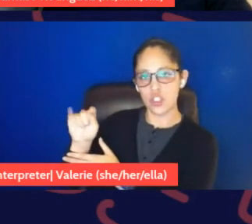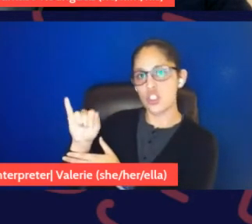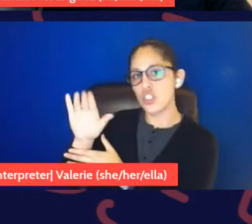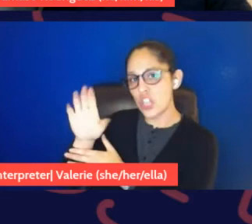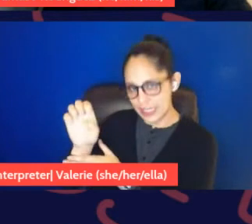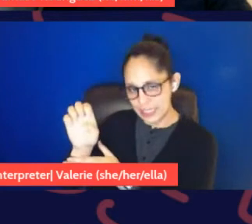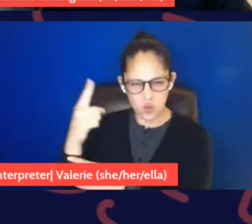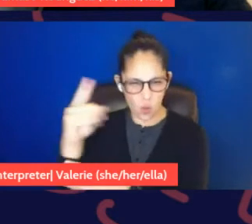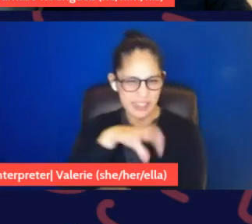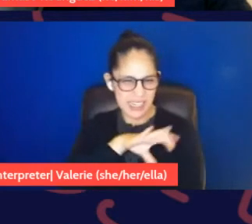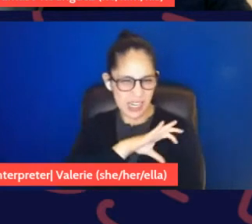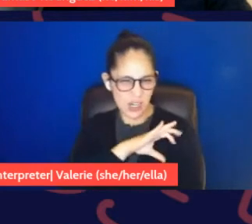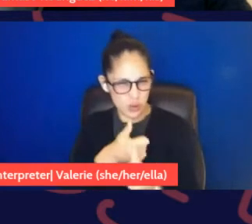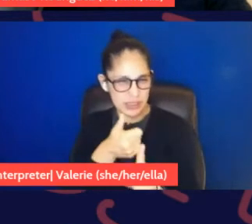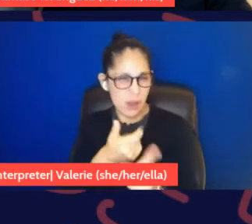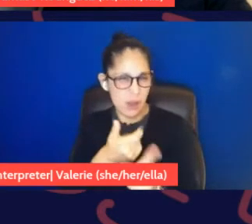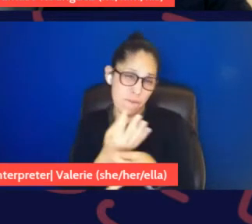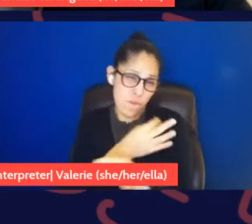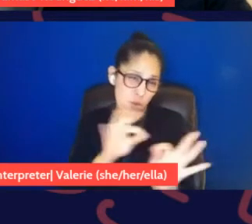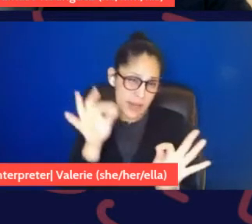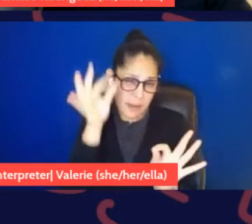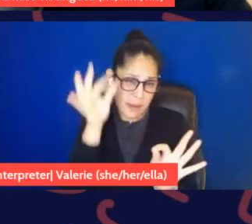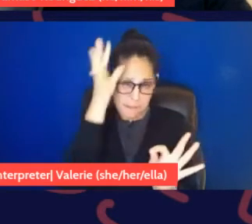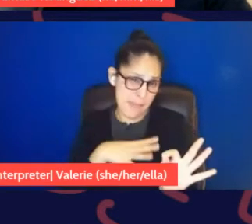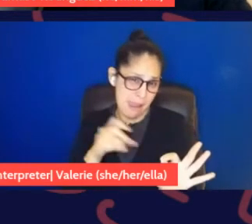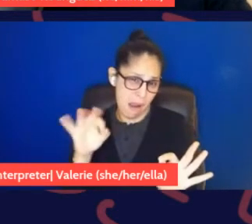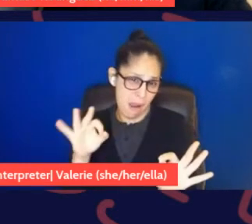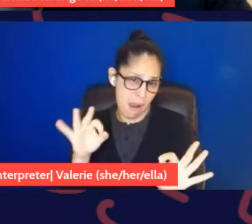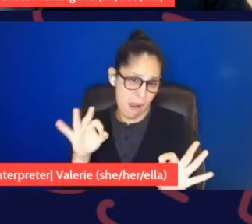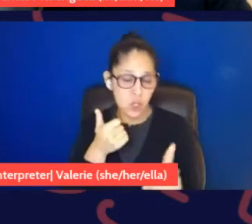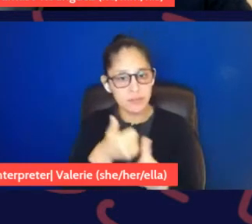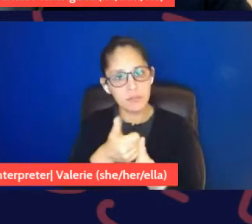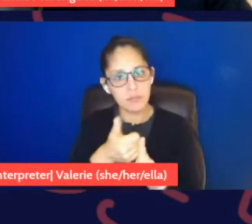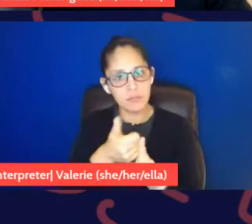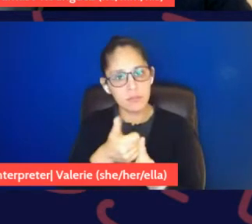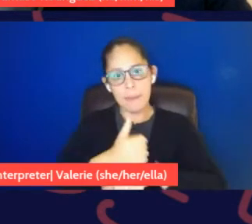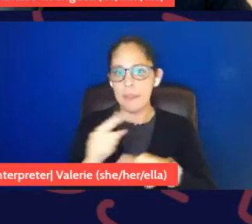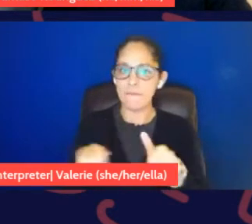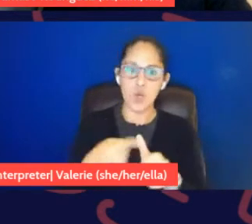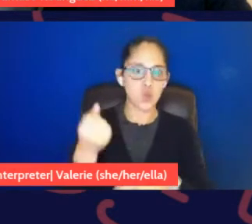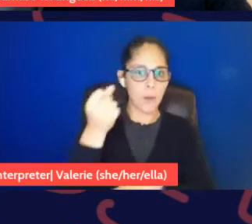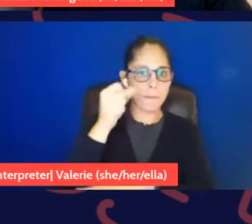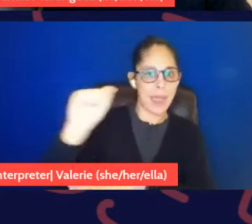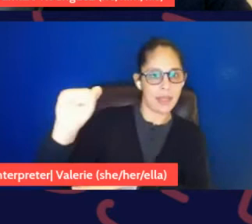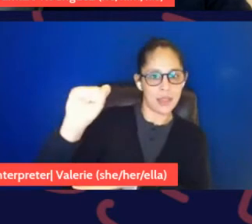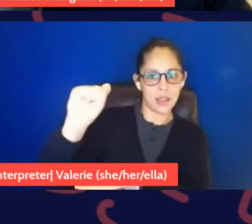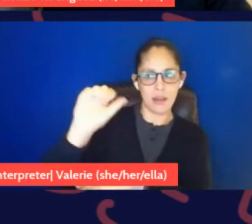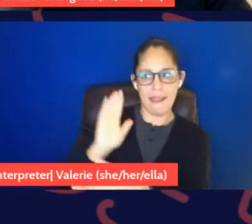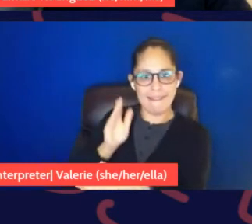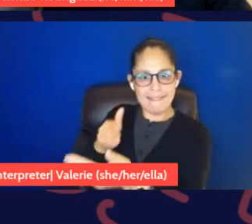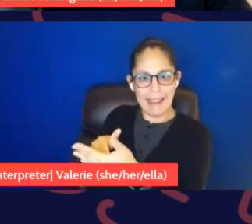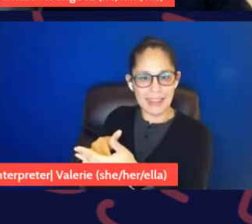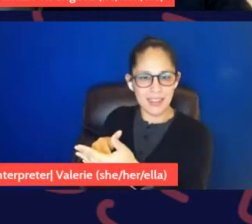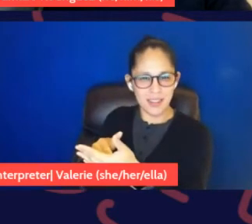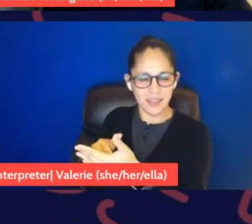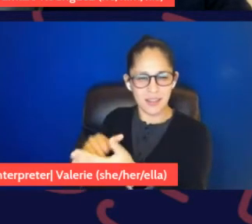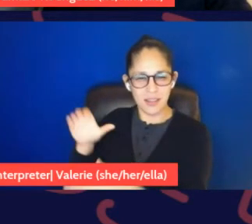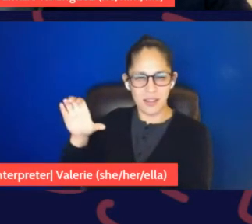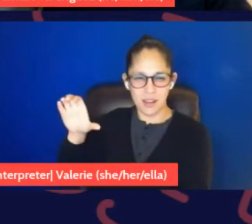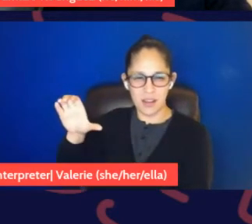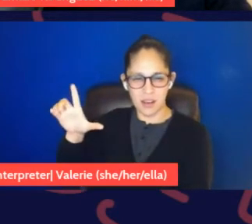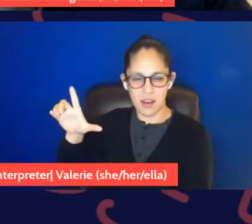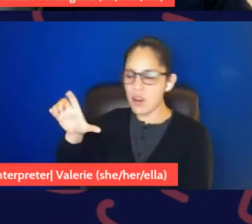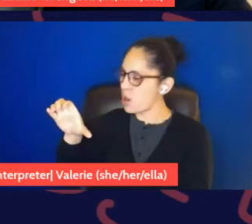a free man of color, who organized the French Rebellion against the colonial system. So,